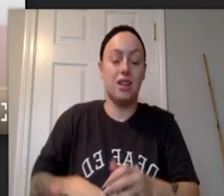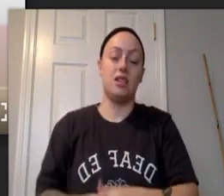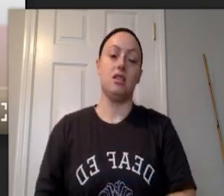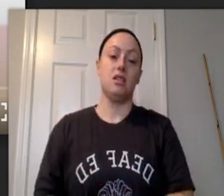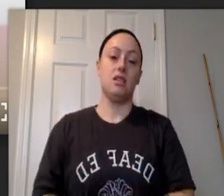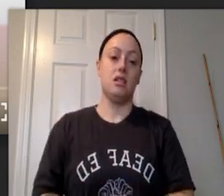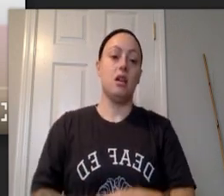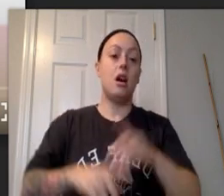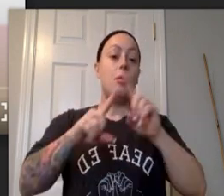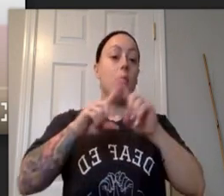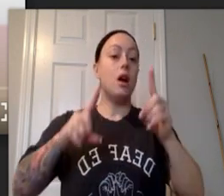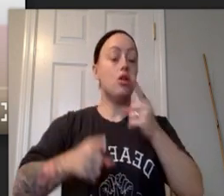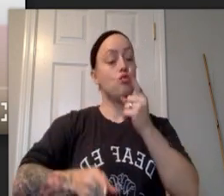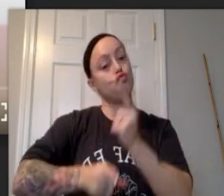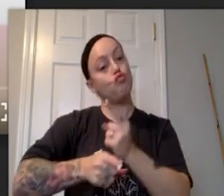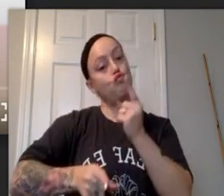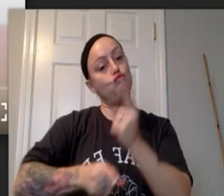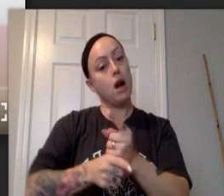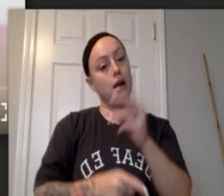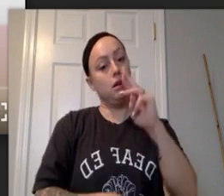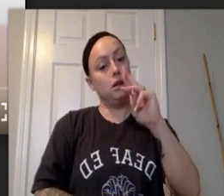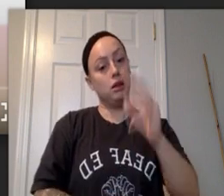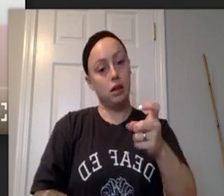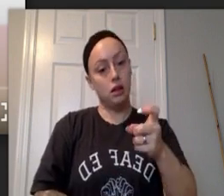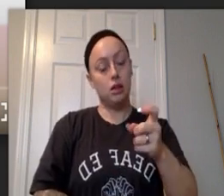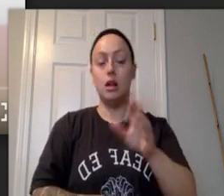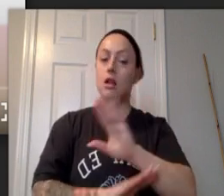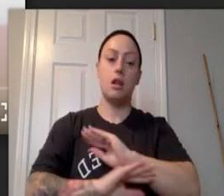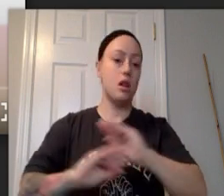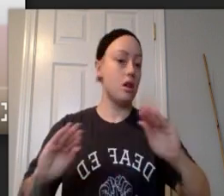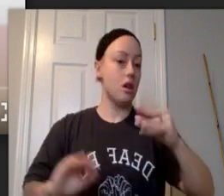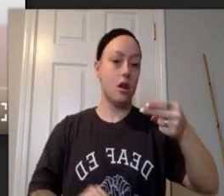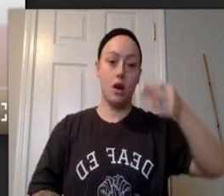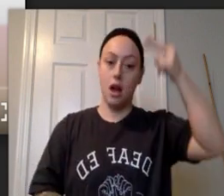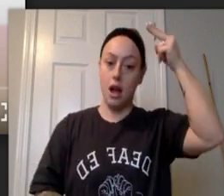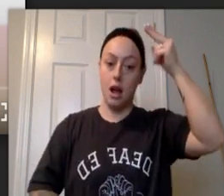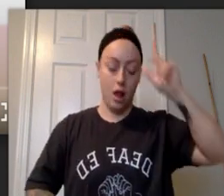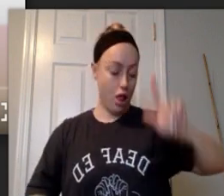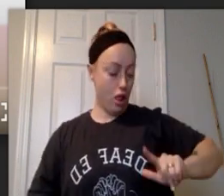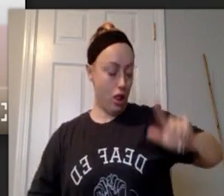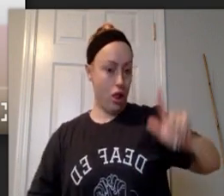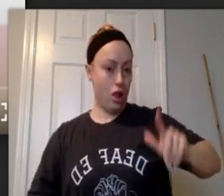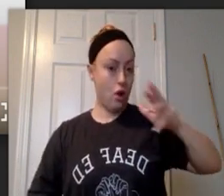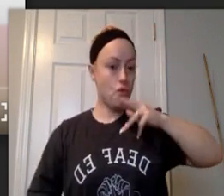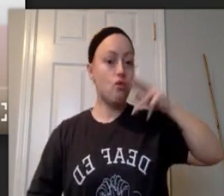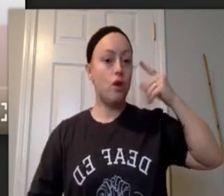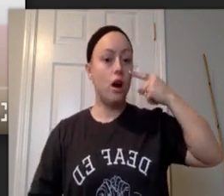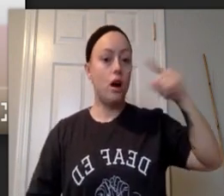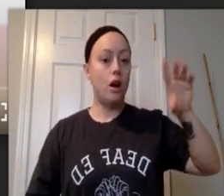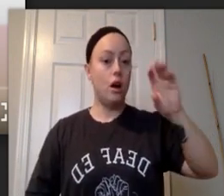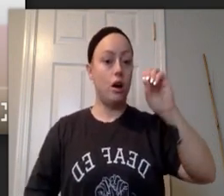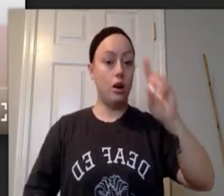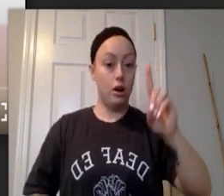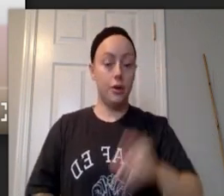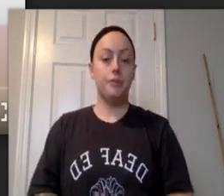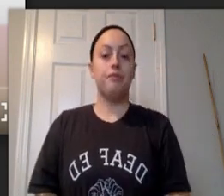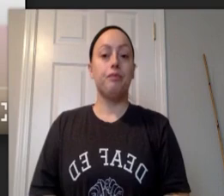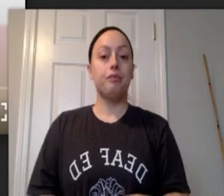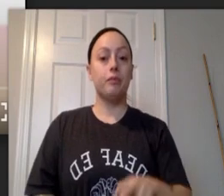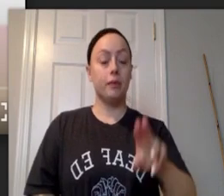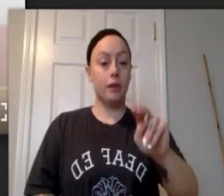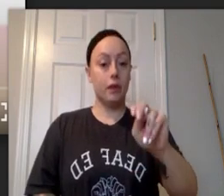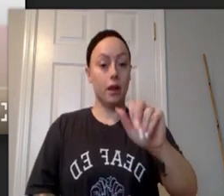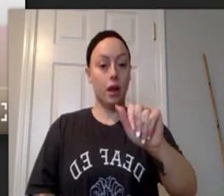right dosage, do not get you high and have a much lower risk for overdose. The naloxone is an